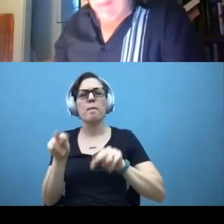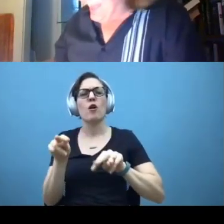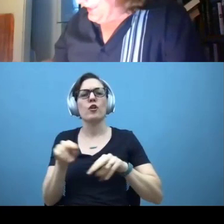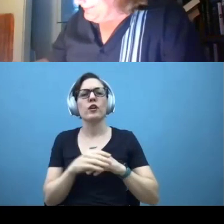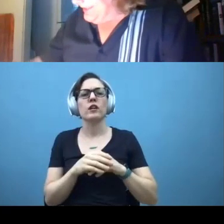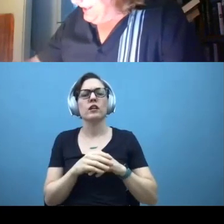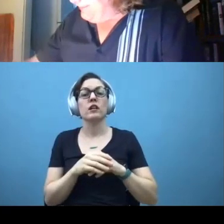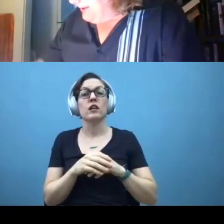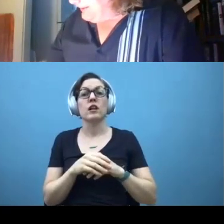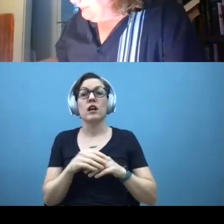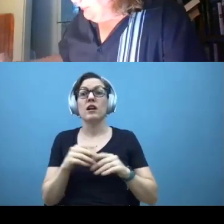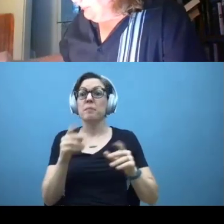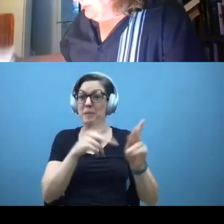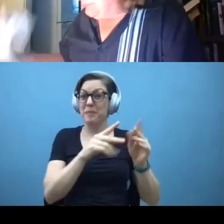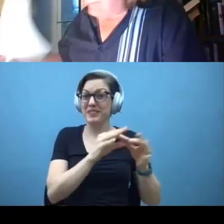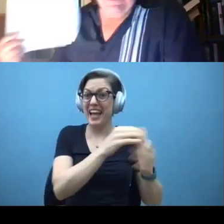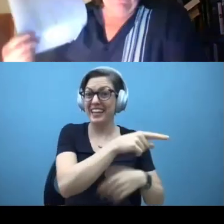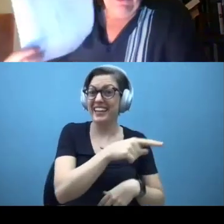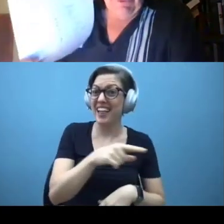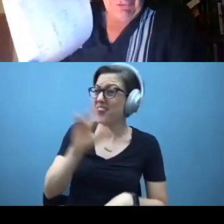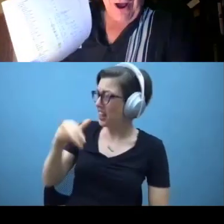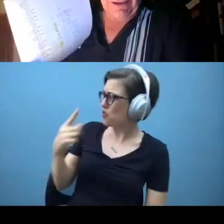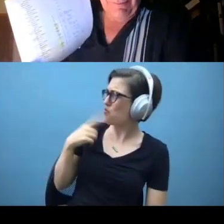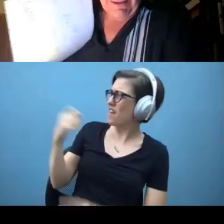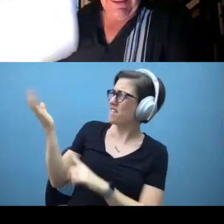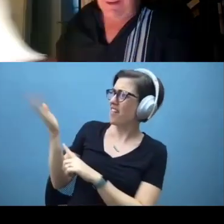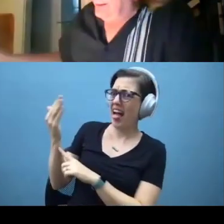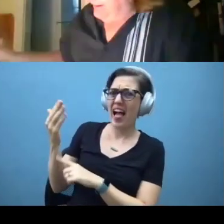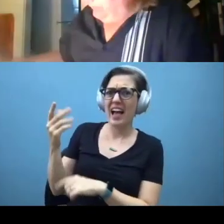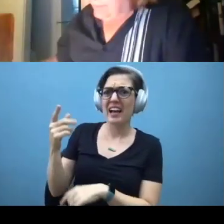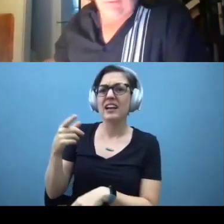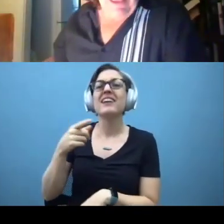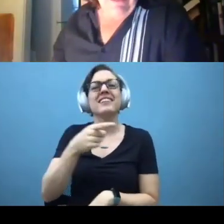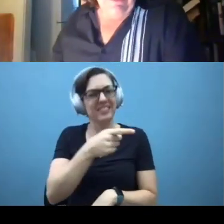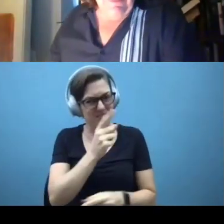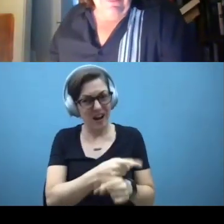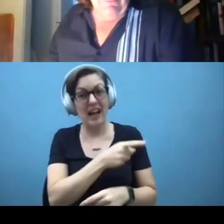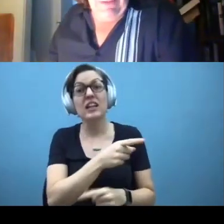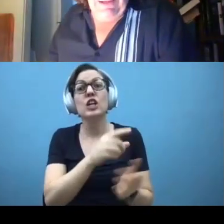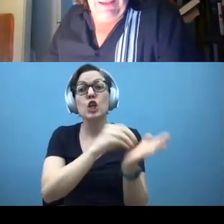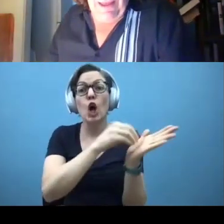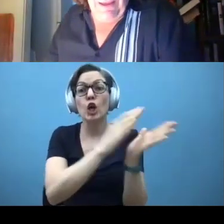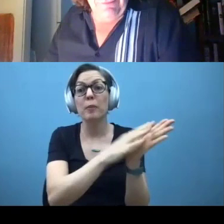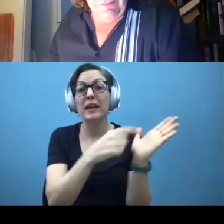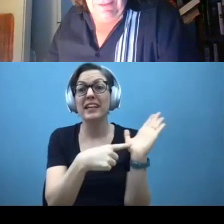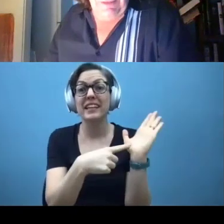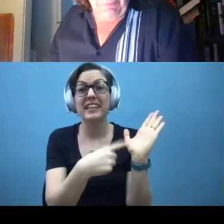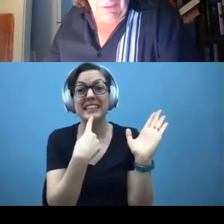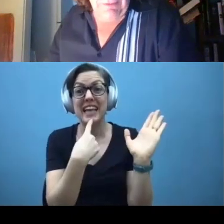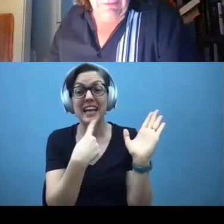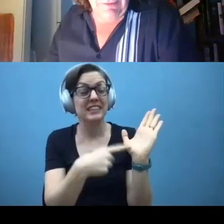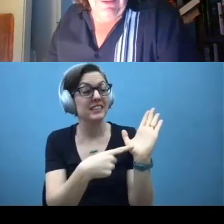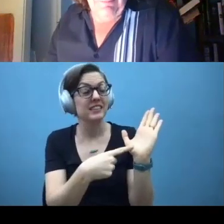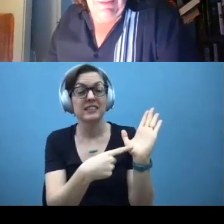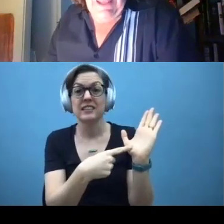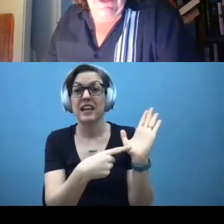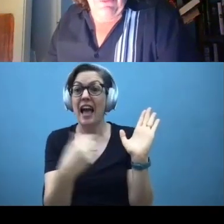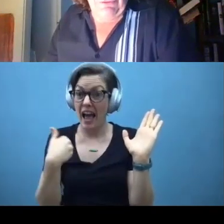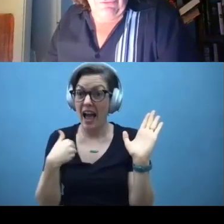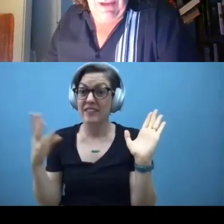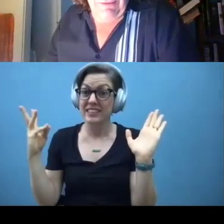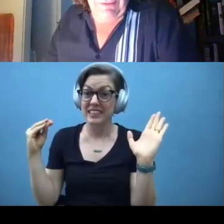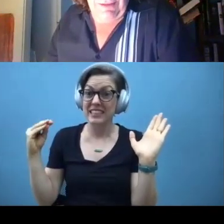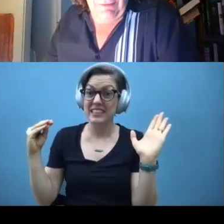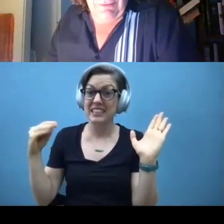red flags? I'm not going to show you this, but when you have a document which says we had 60 plus